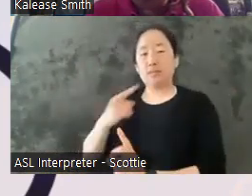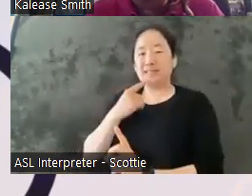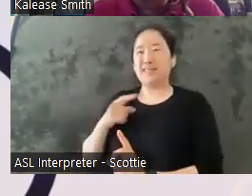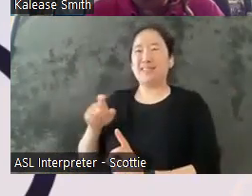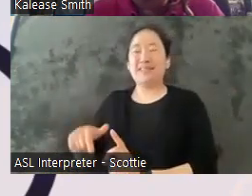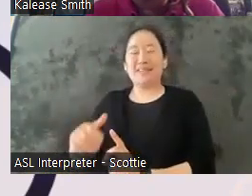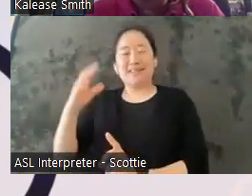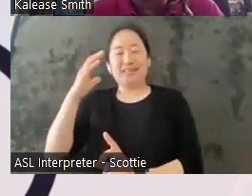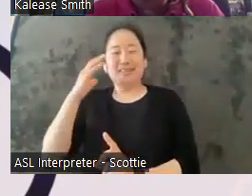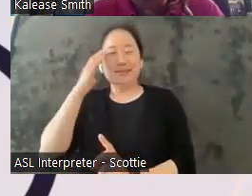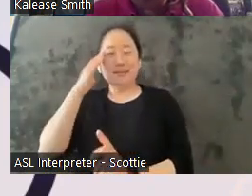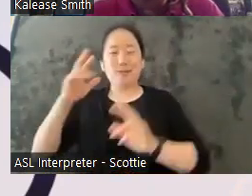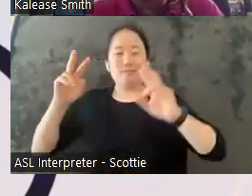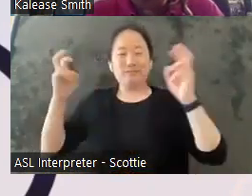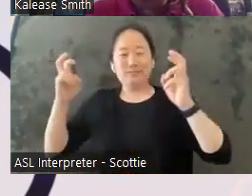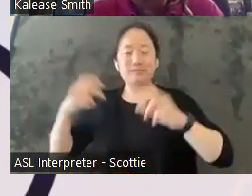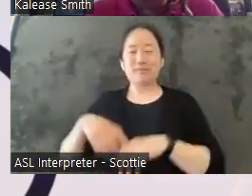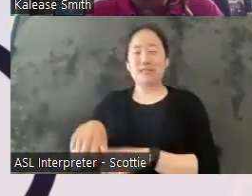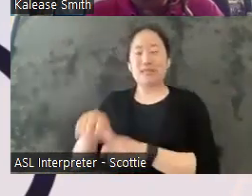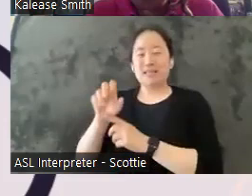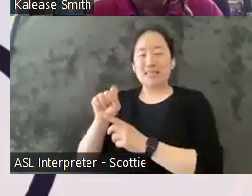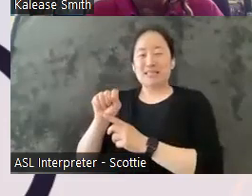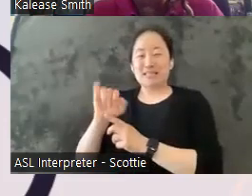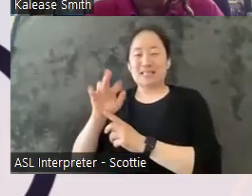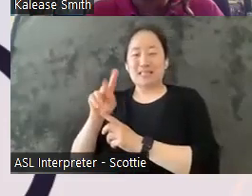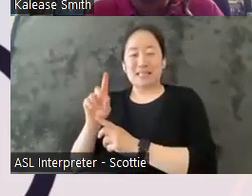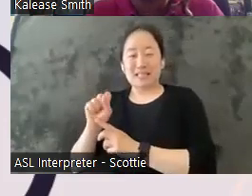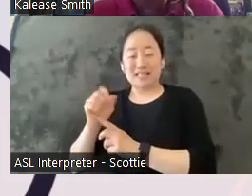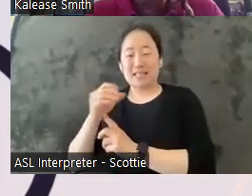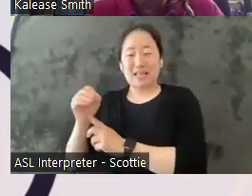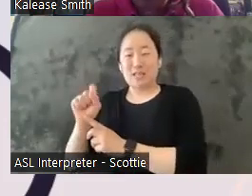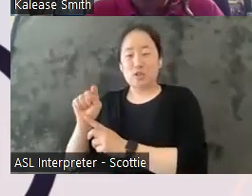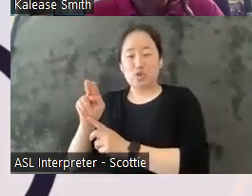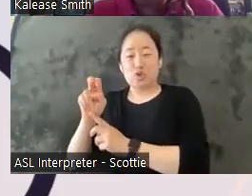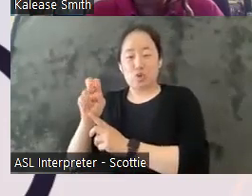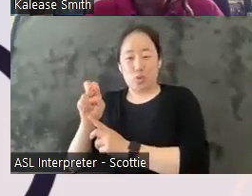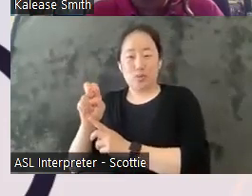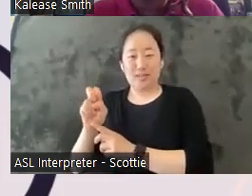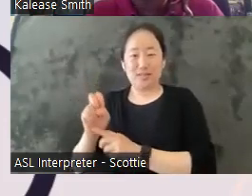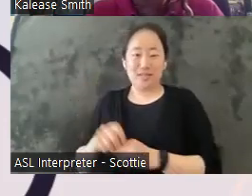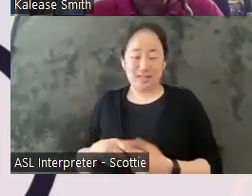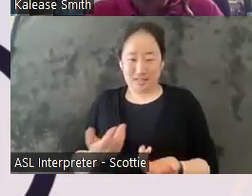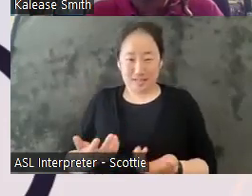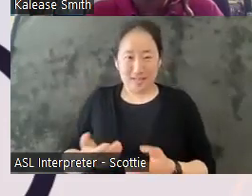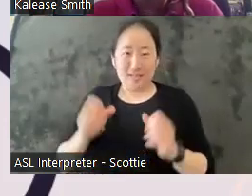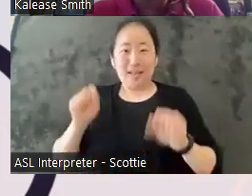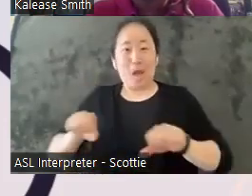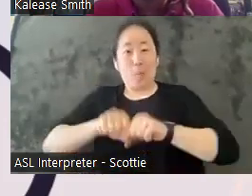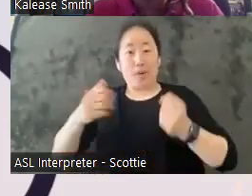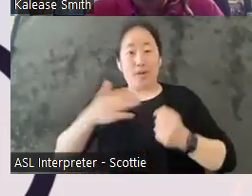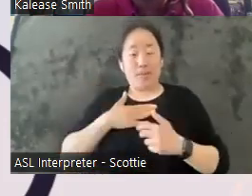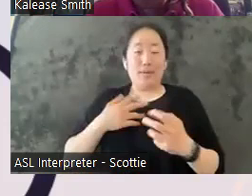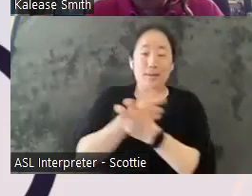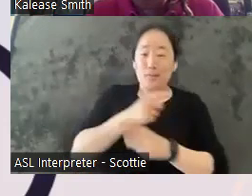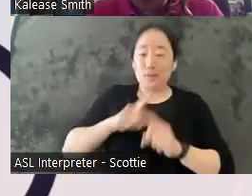kids and saying sticks and stones may break my bones, but words can't hurt me. It's not true. Stop saying it and stop others when they say it. Definitely